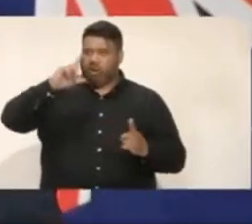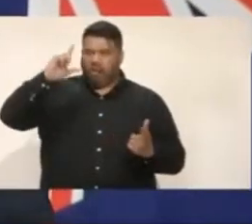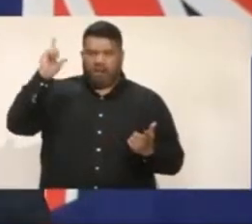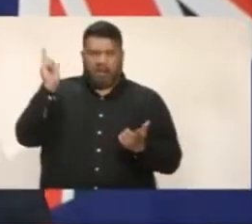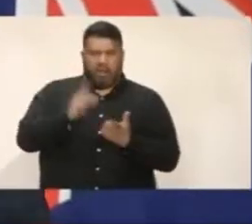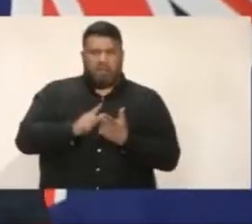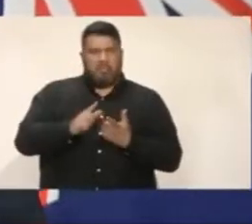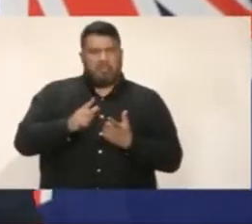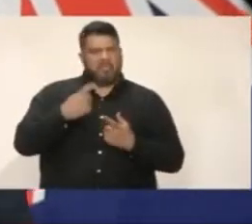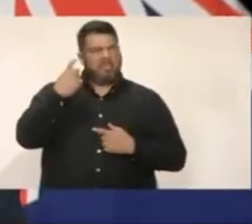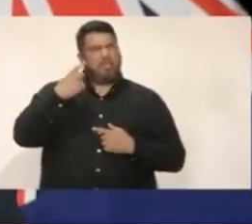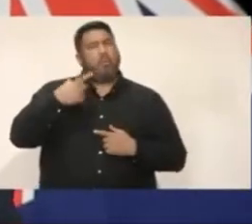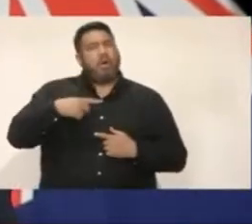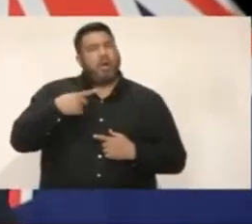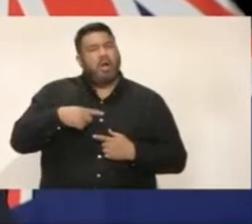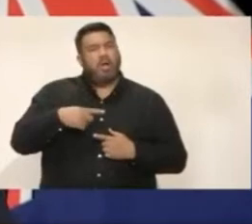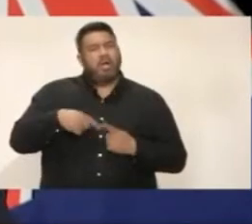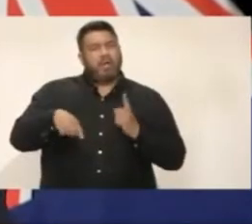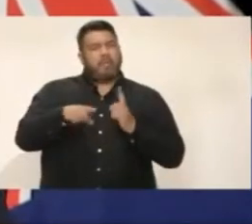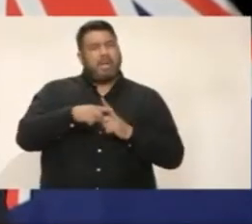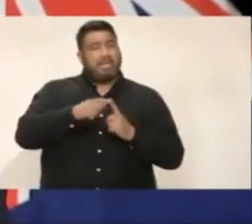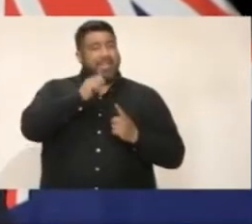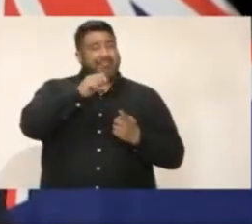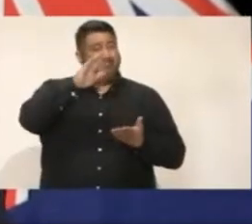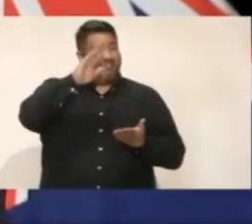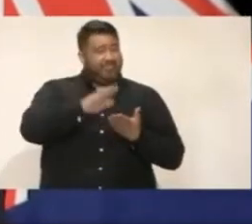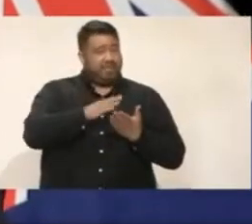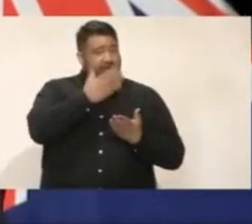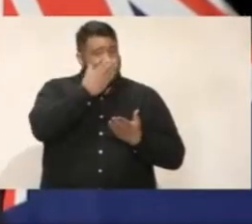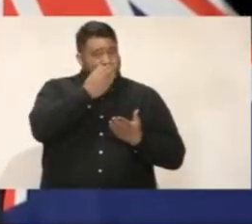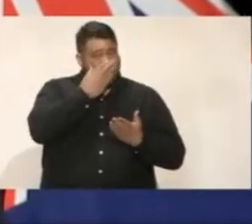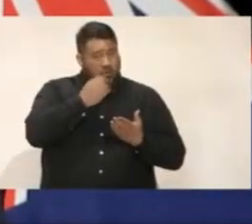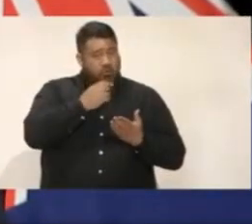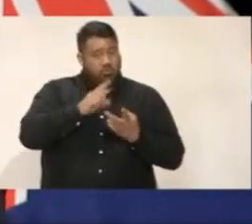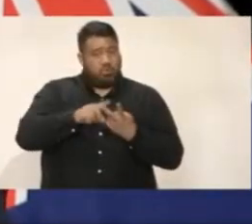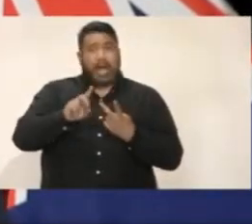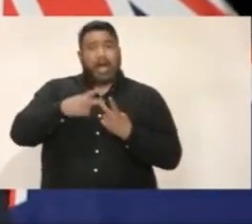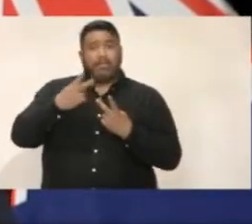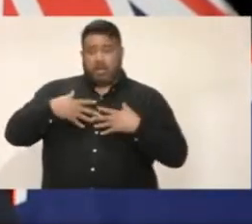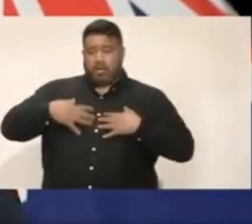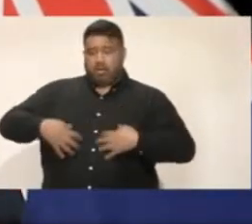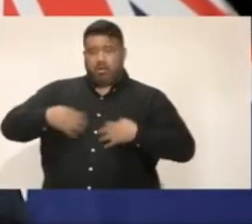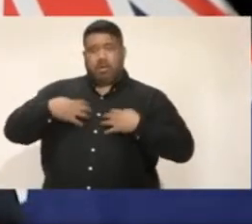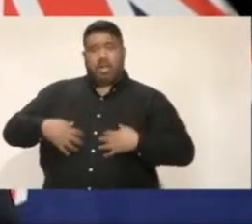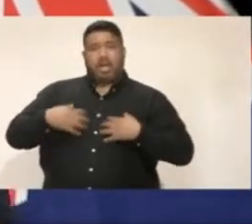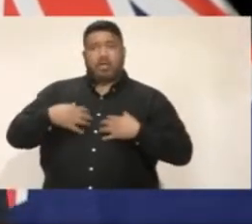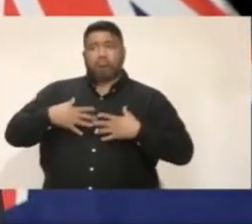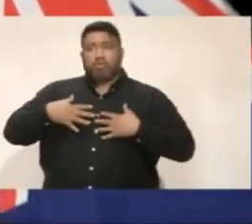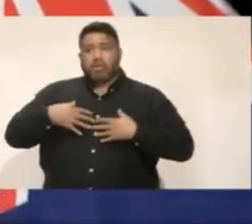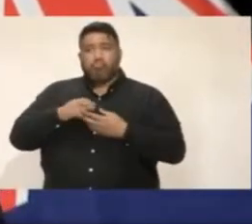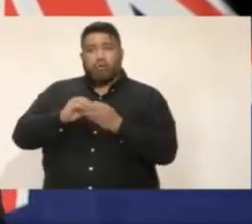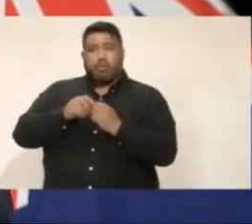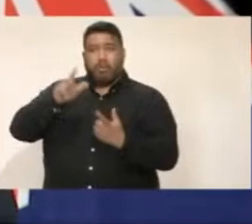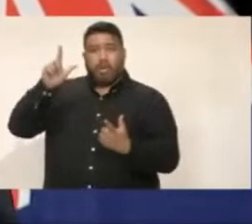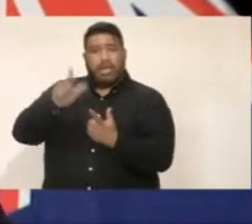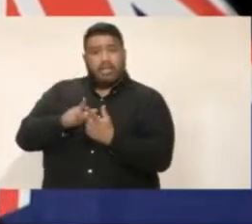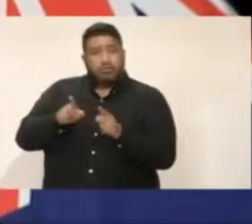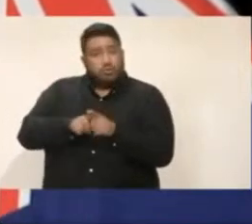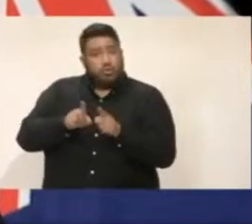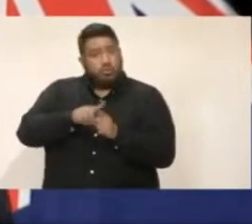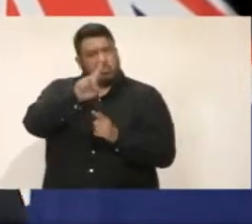it translated into has the trend been the same for other respiratory conditions? Yes, actually, I was listening